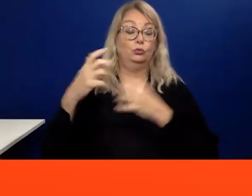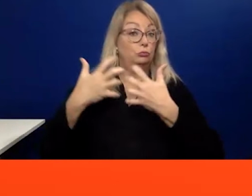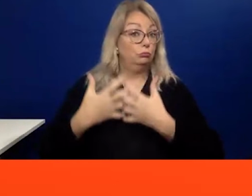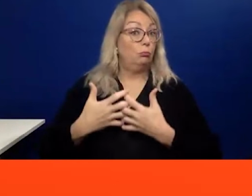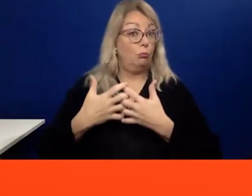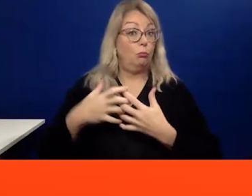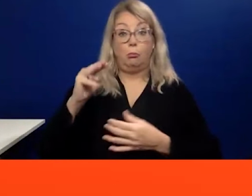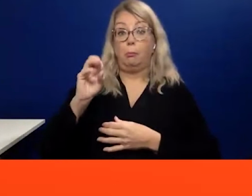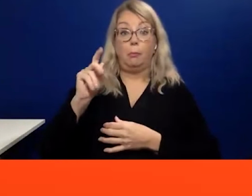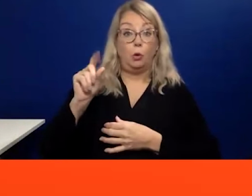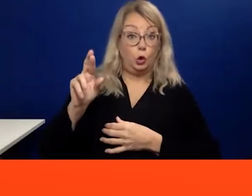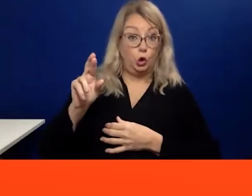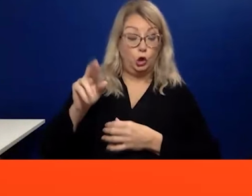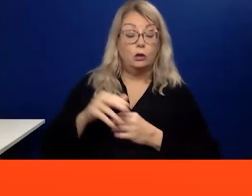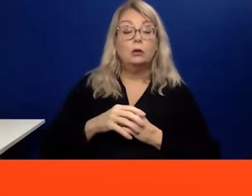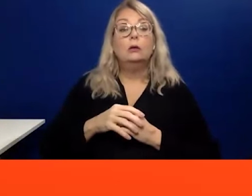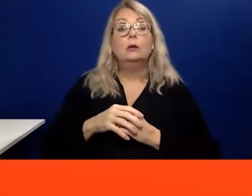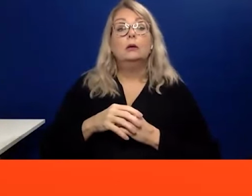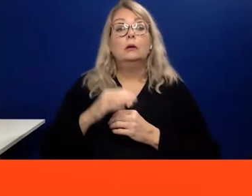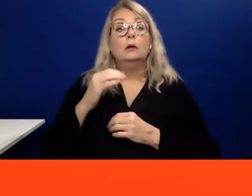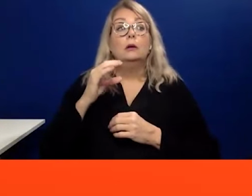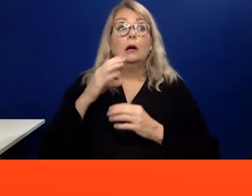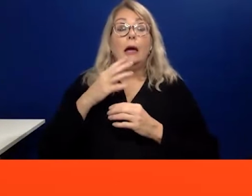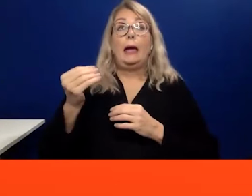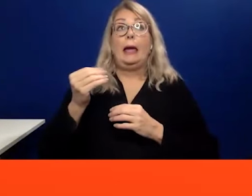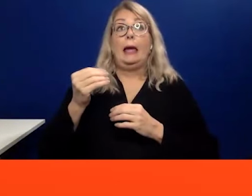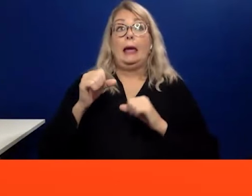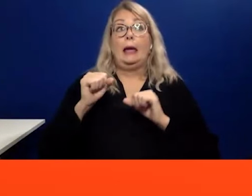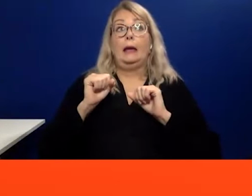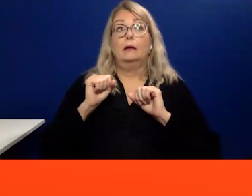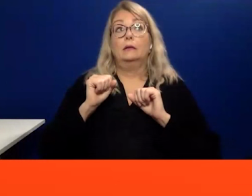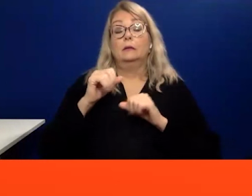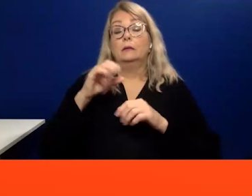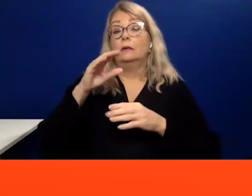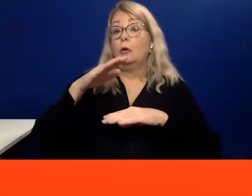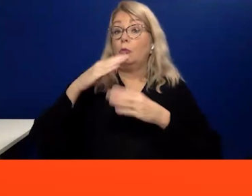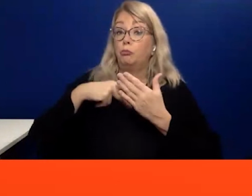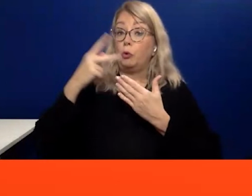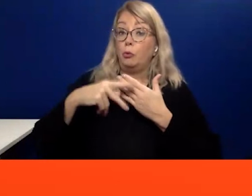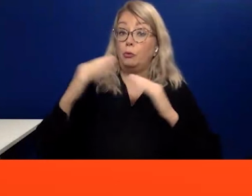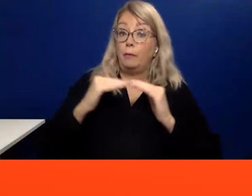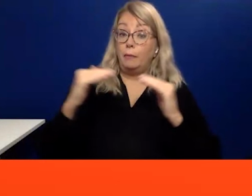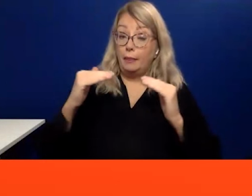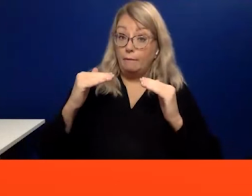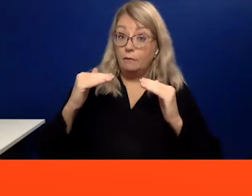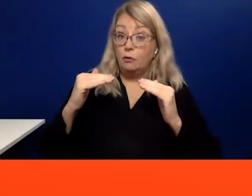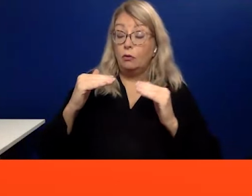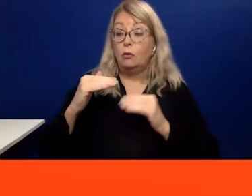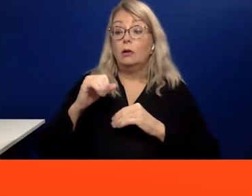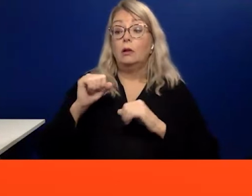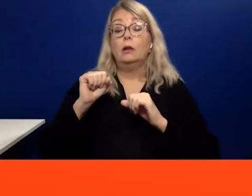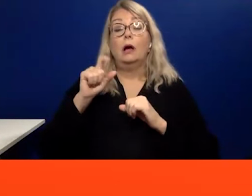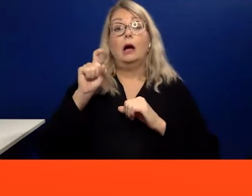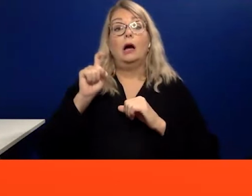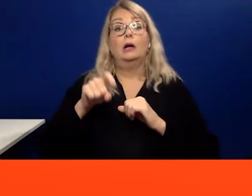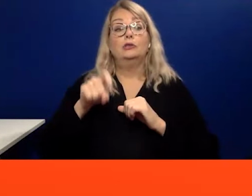And if I wanted to make that even larger, on a program level, I should be able to encompass